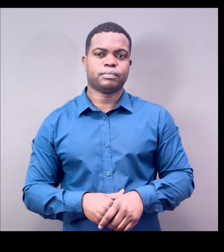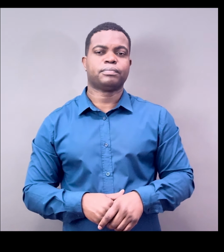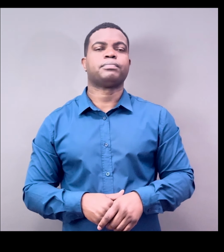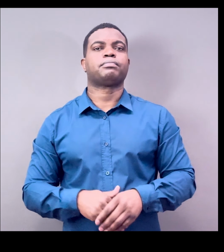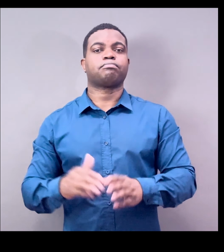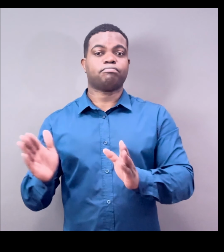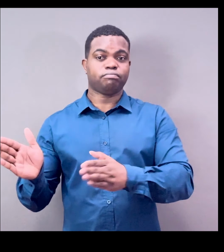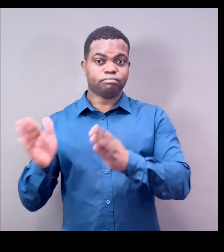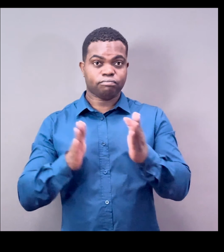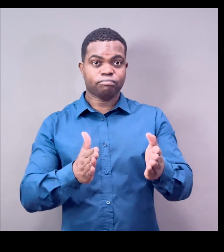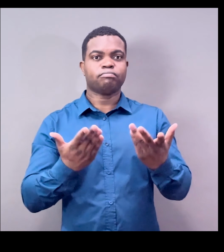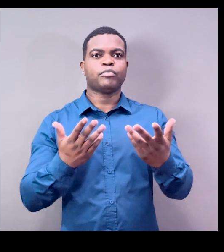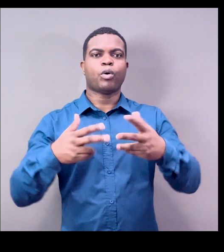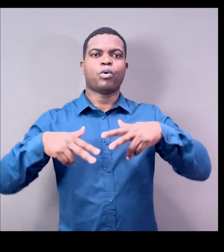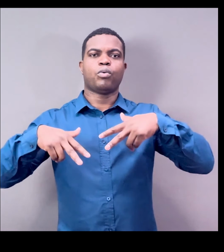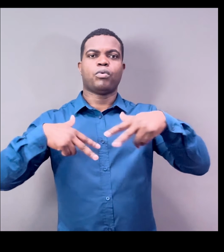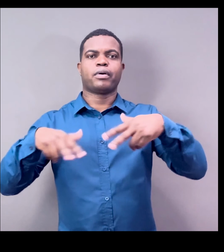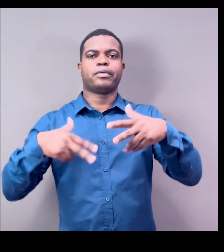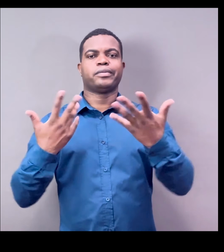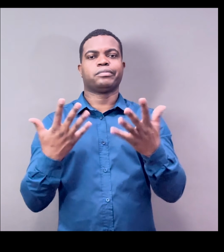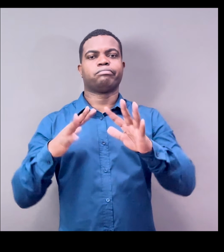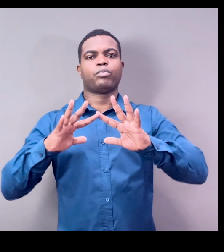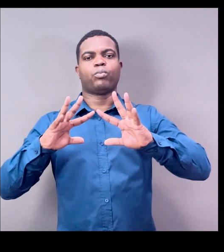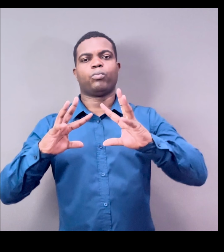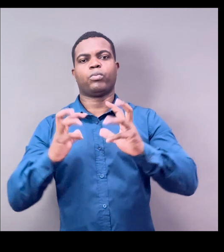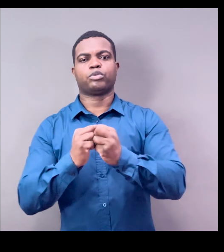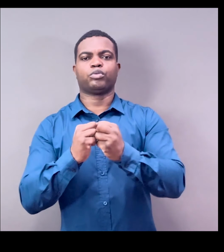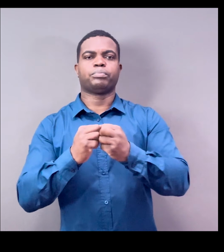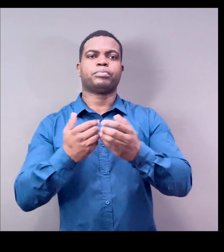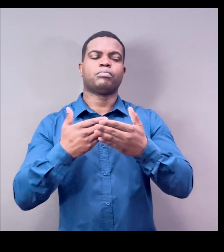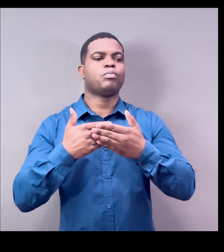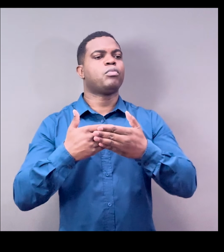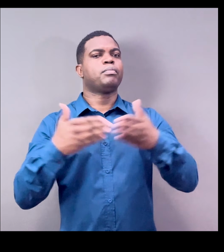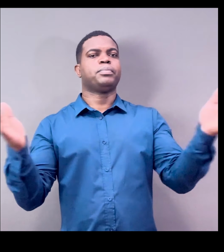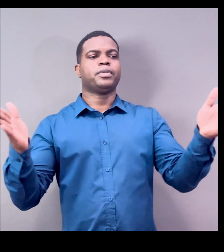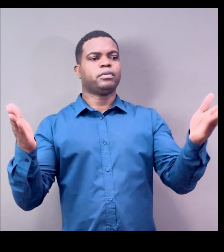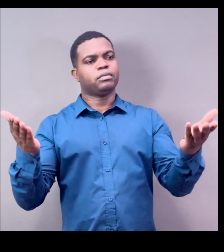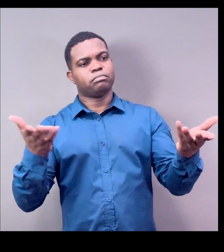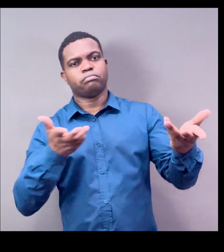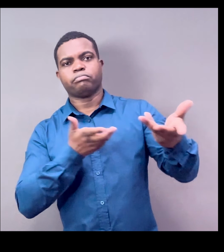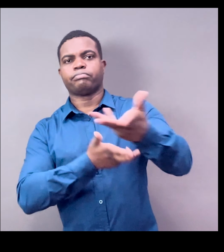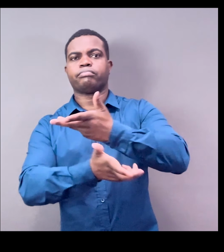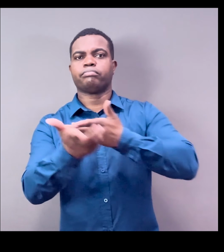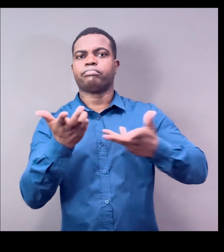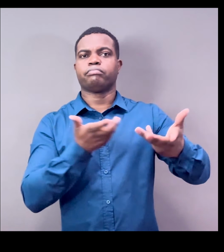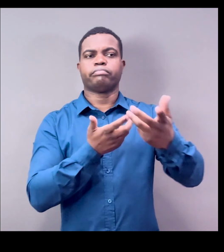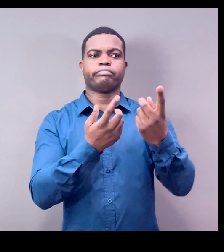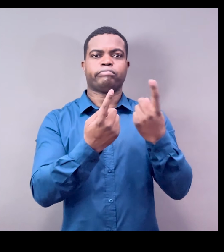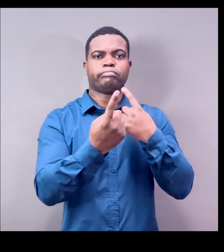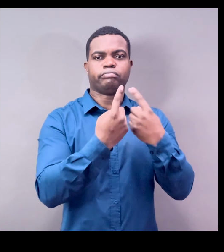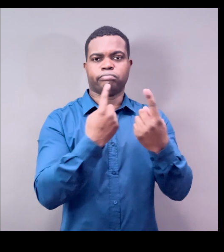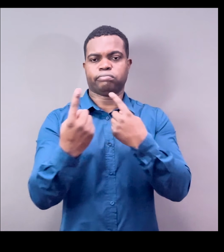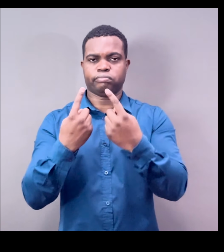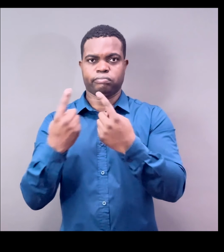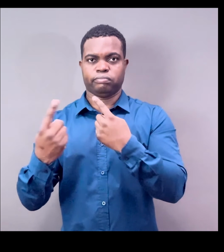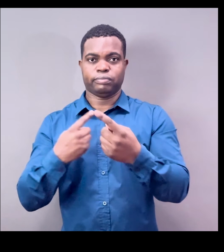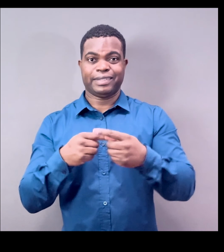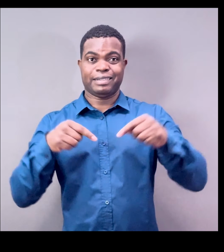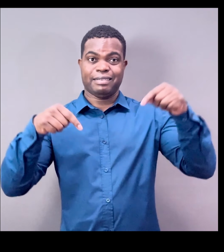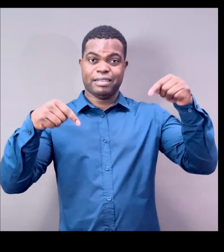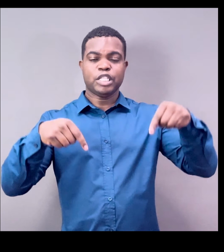So you can organize workshops that will enable open dialogue. So